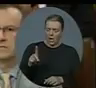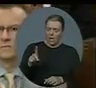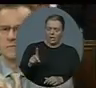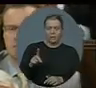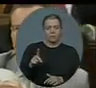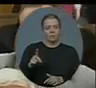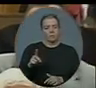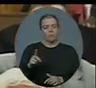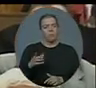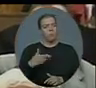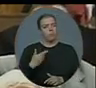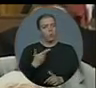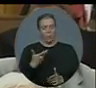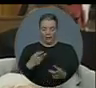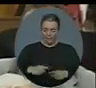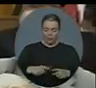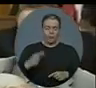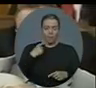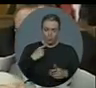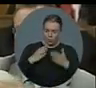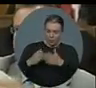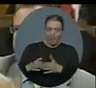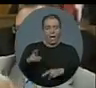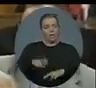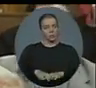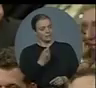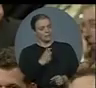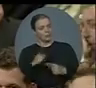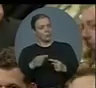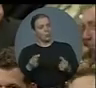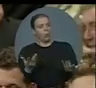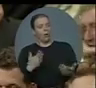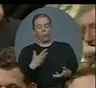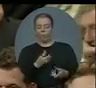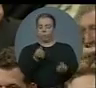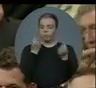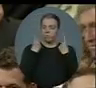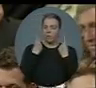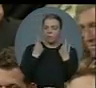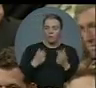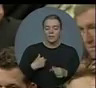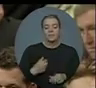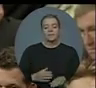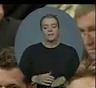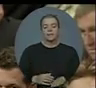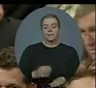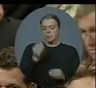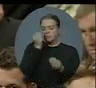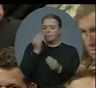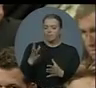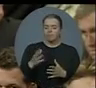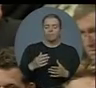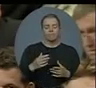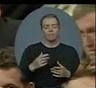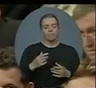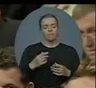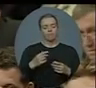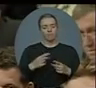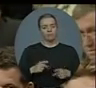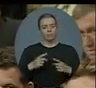duffs and do nothing for 5 weeks about an This government, as soon as we became aware